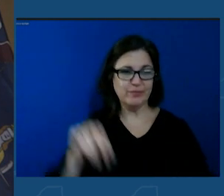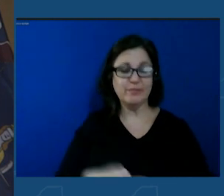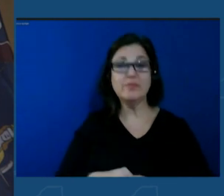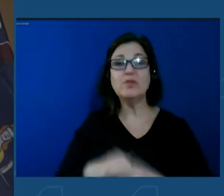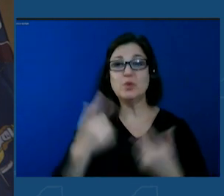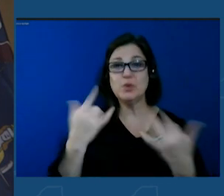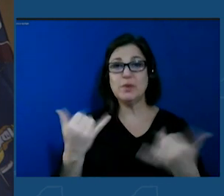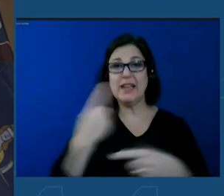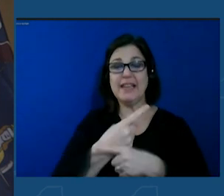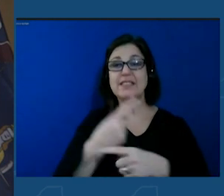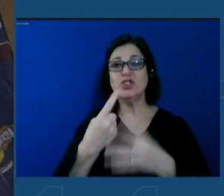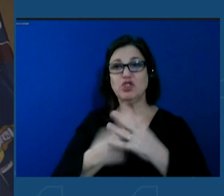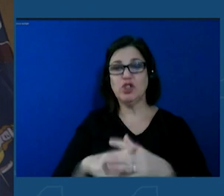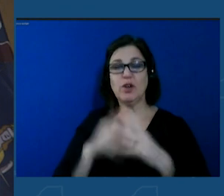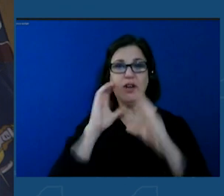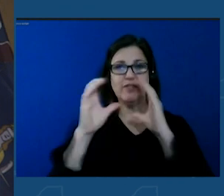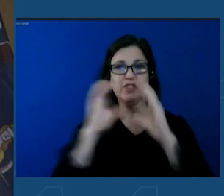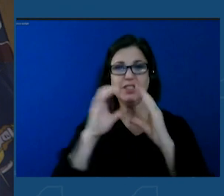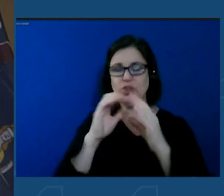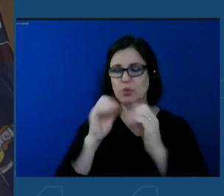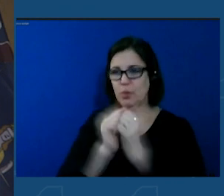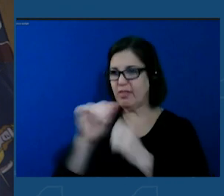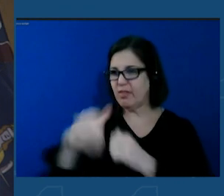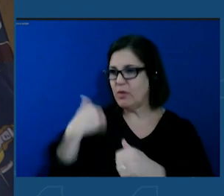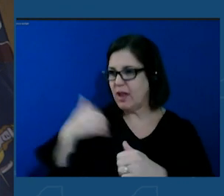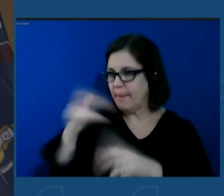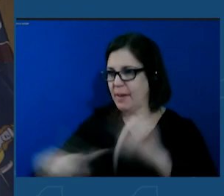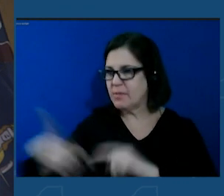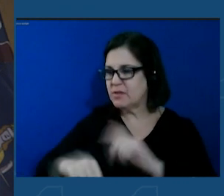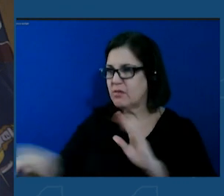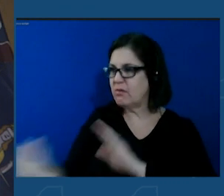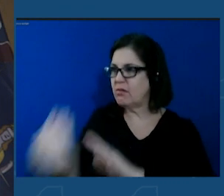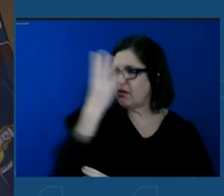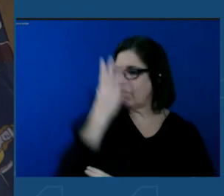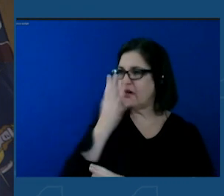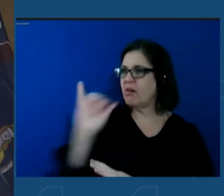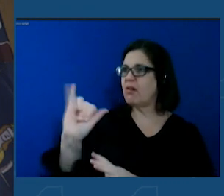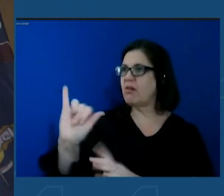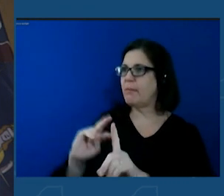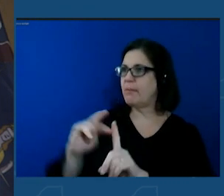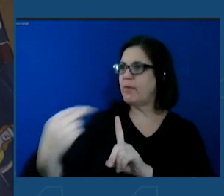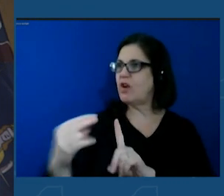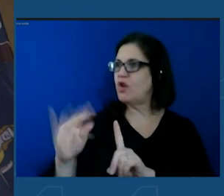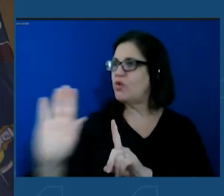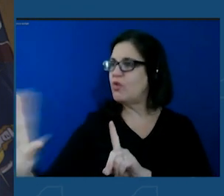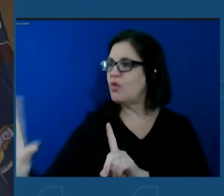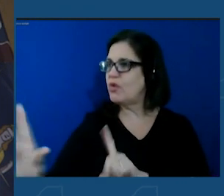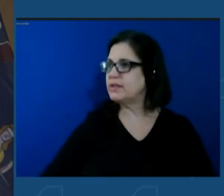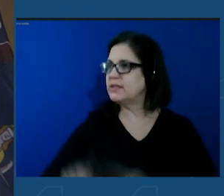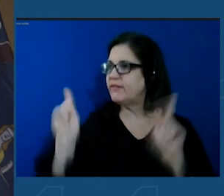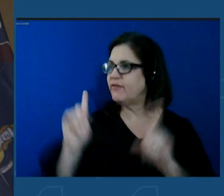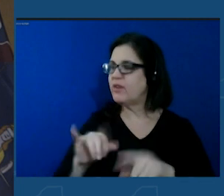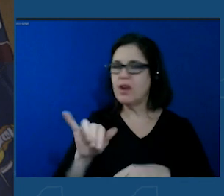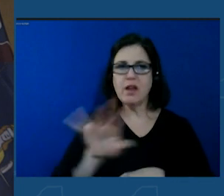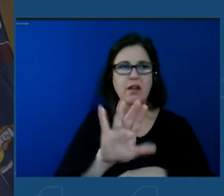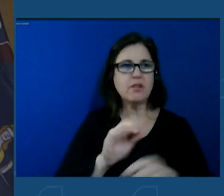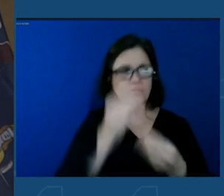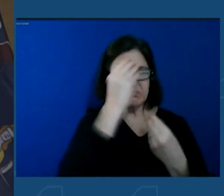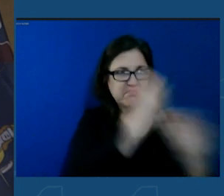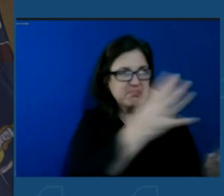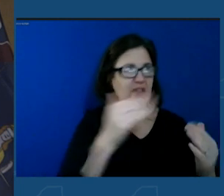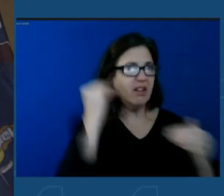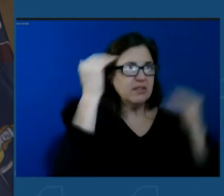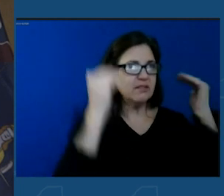people, getting me thinking about things differently, getting the adults think about things from the perspective of the young people, the people we're trying to help. So then we'll talk